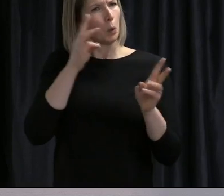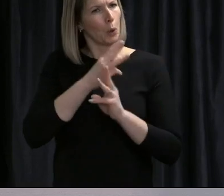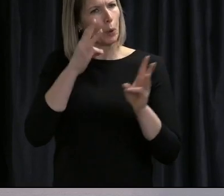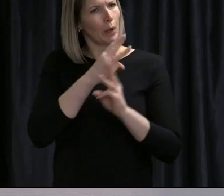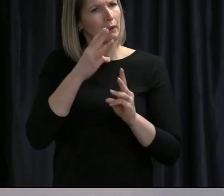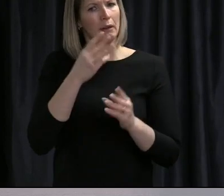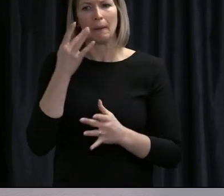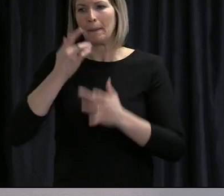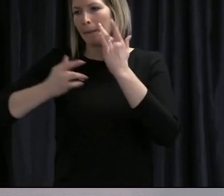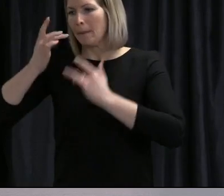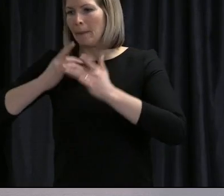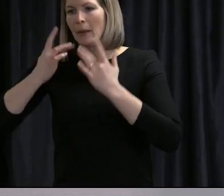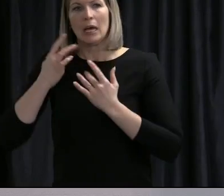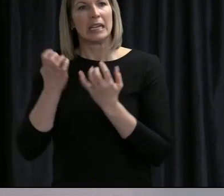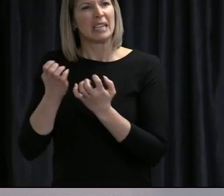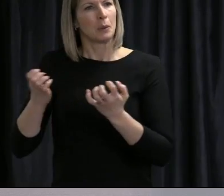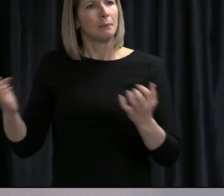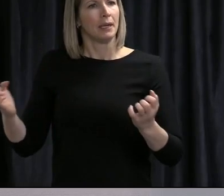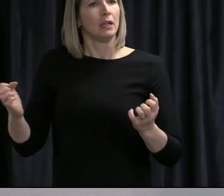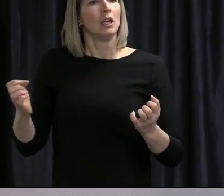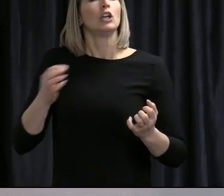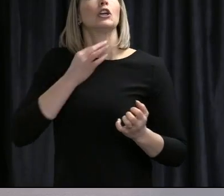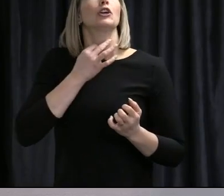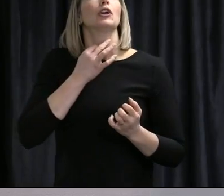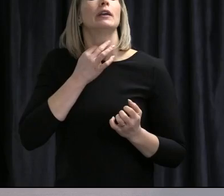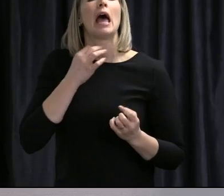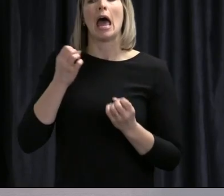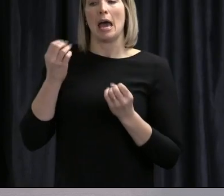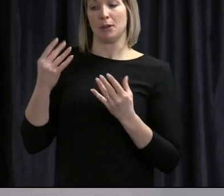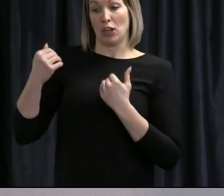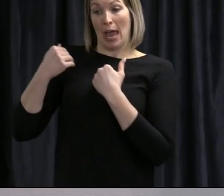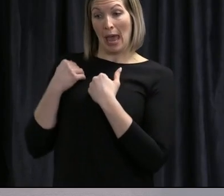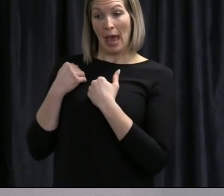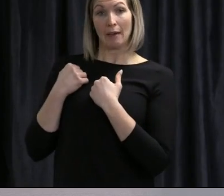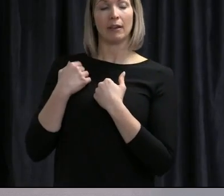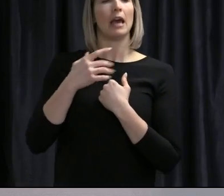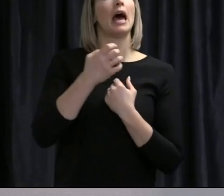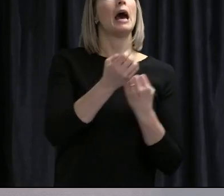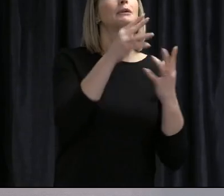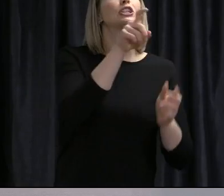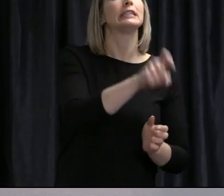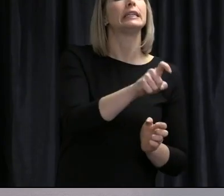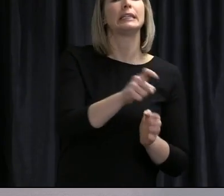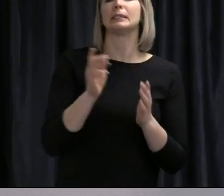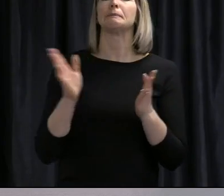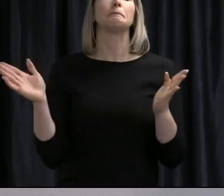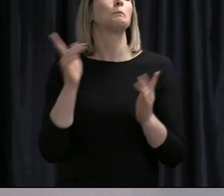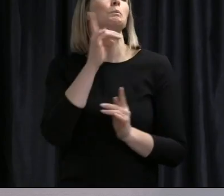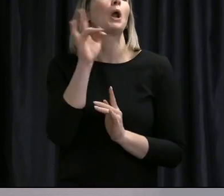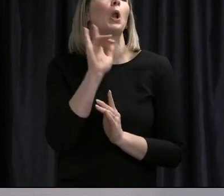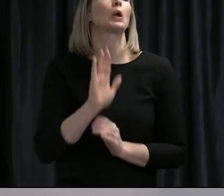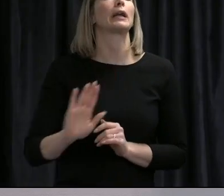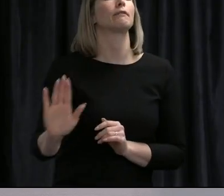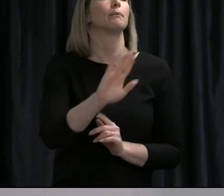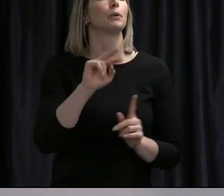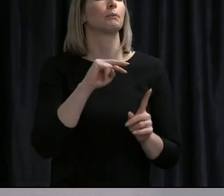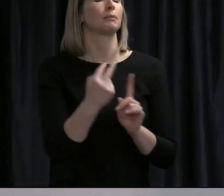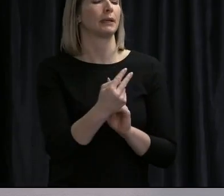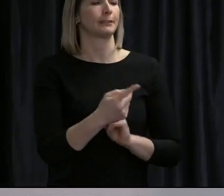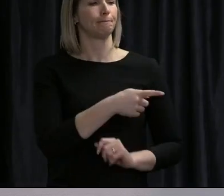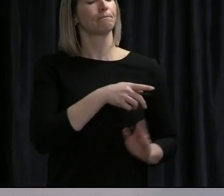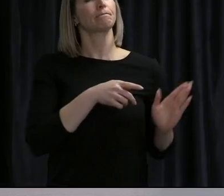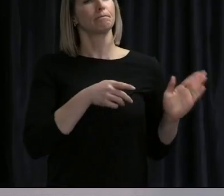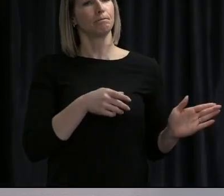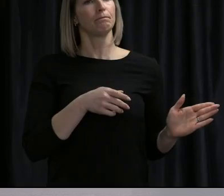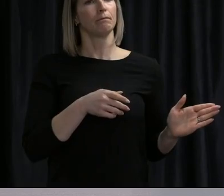is the gap between how much PPE that we have versus what we need? My understanding from the regional health authorities is